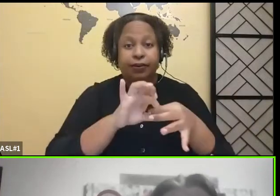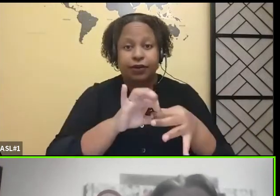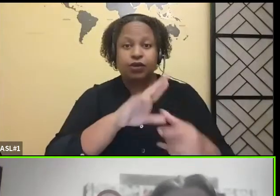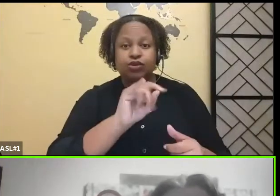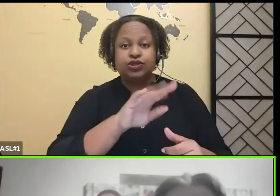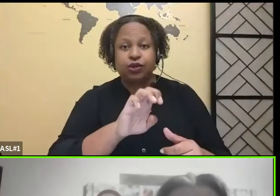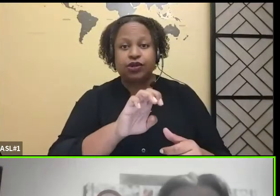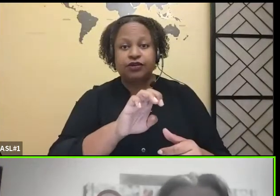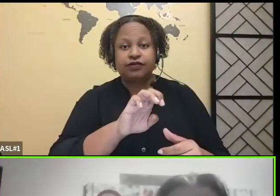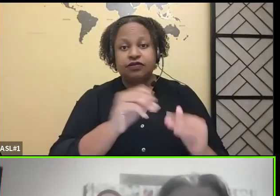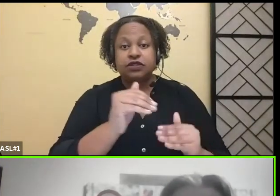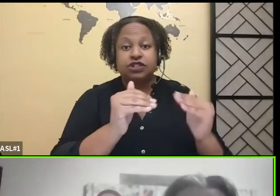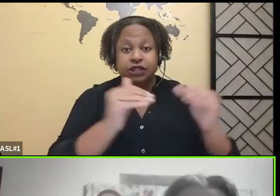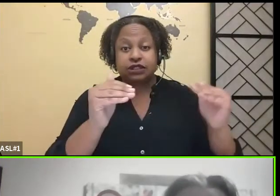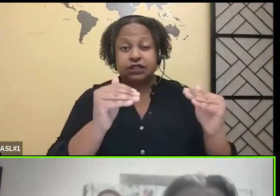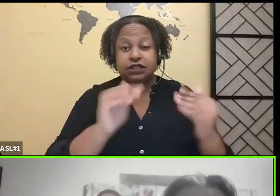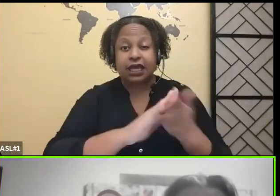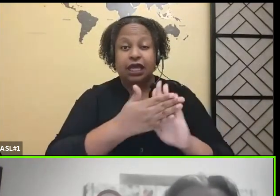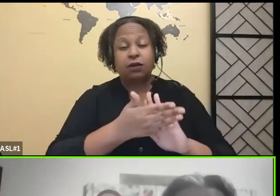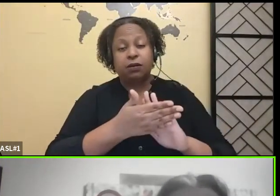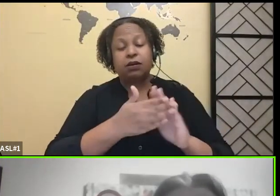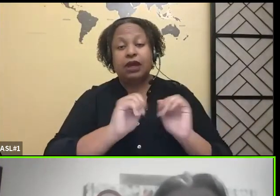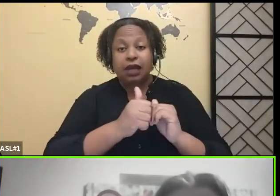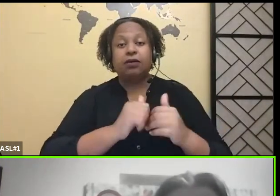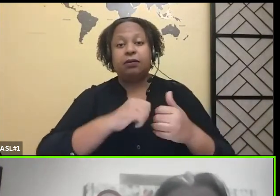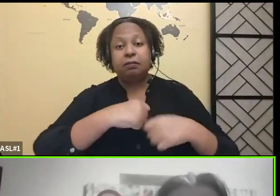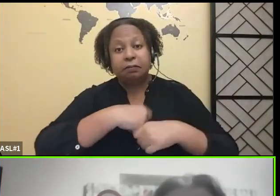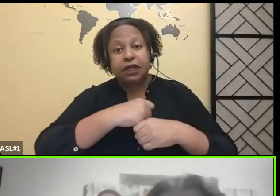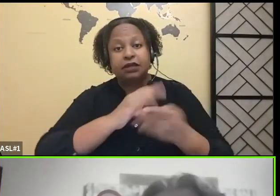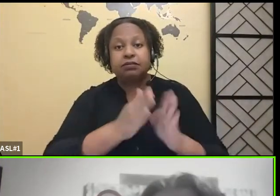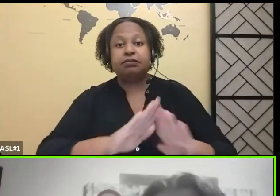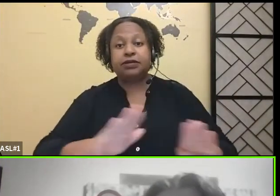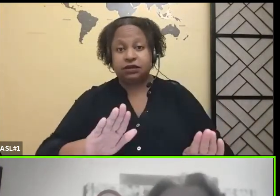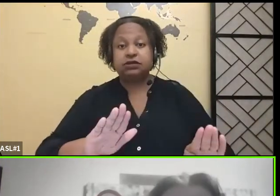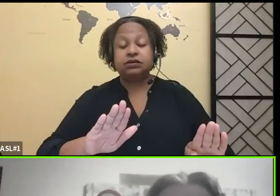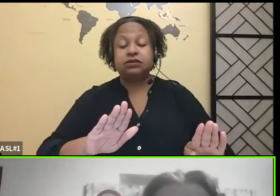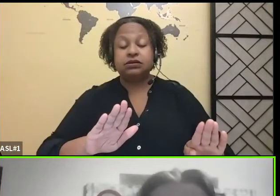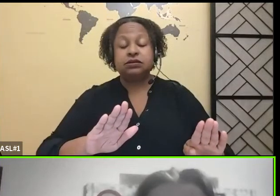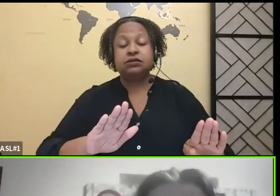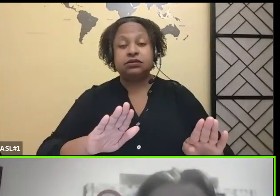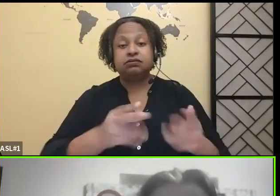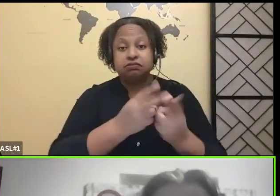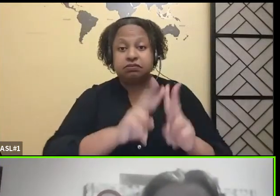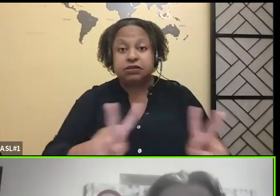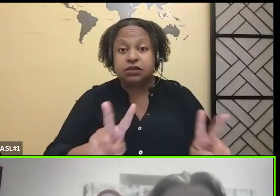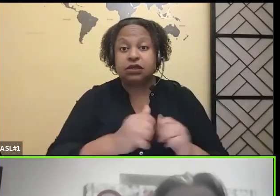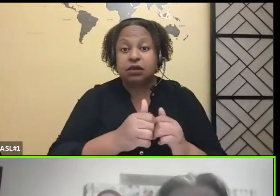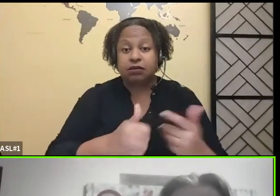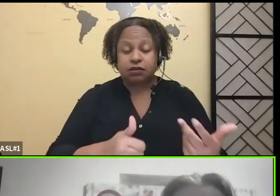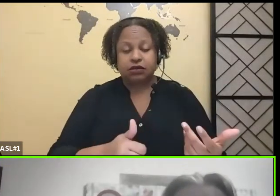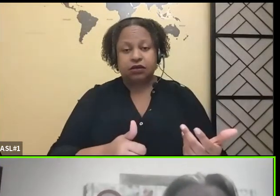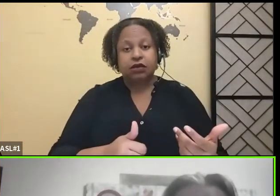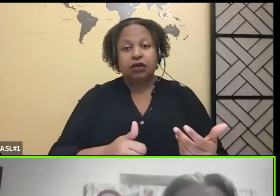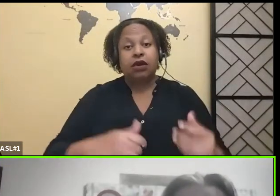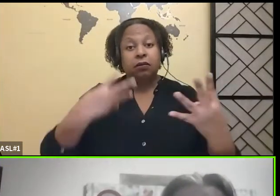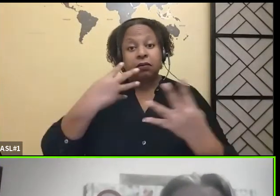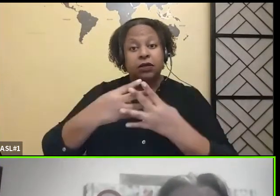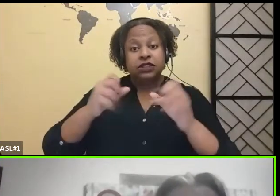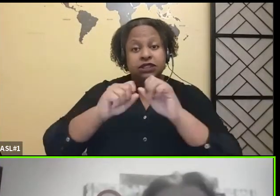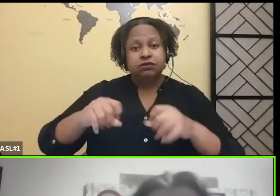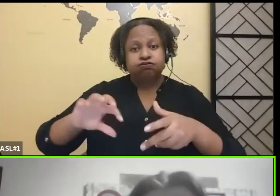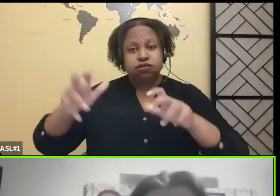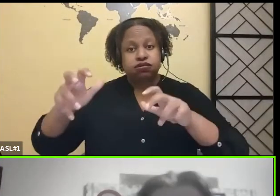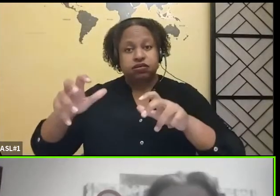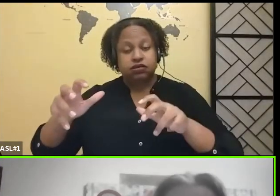And so, you know, for me, whether it is in the you know, dysfunctional prison system, or whether it is